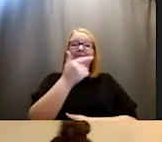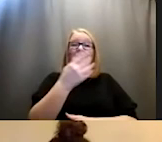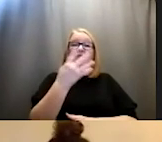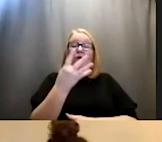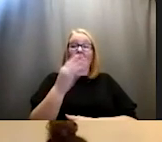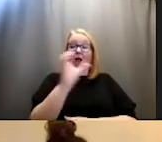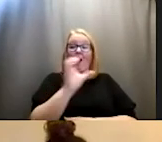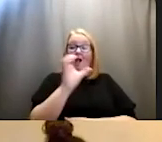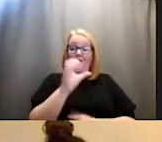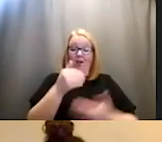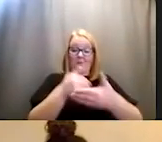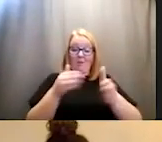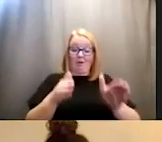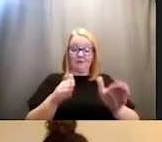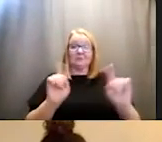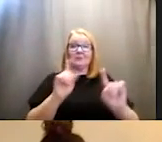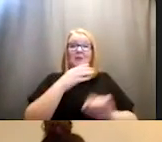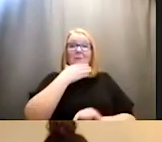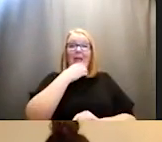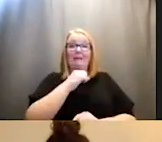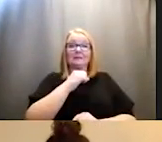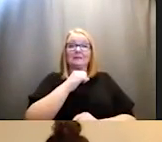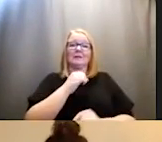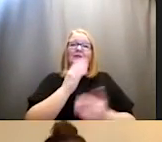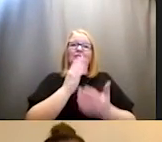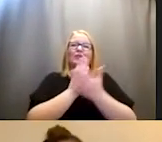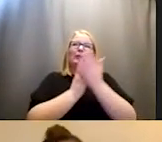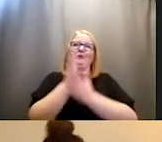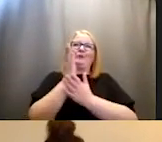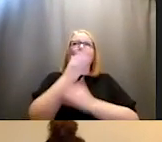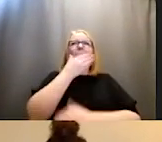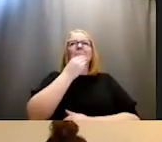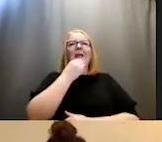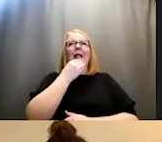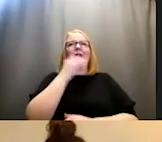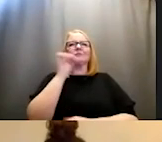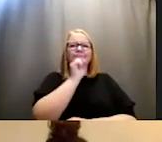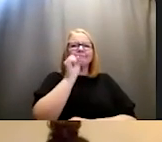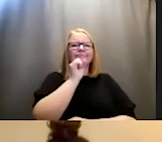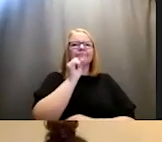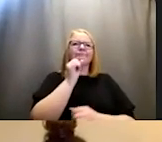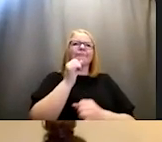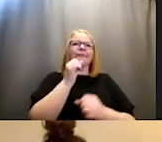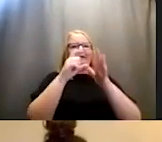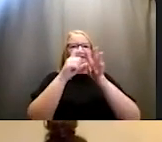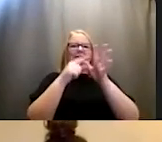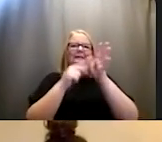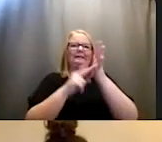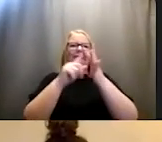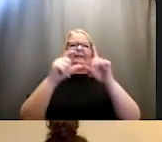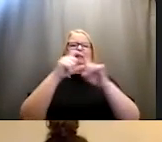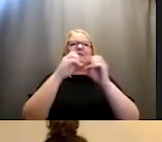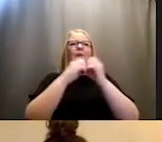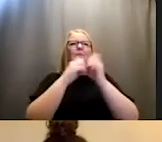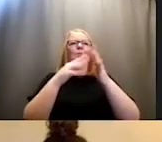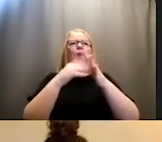men, which was produced in the era of glam rock when male pop stars like David Bowie, seen on the Aladdin Sane